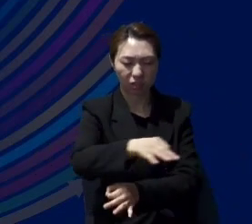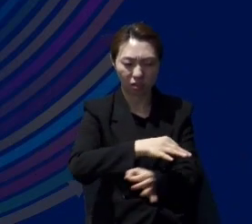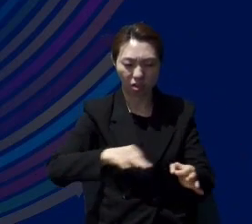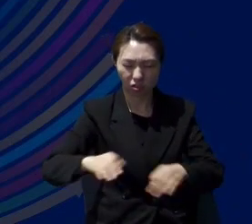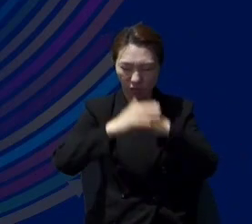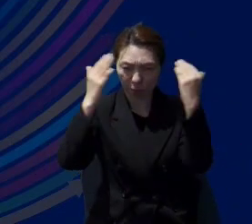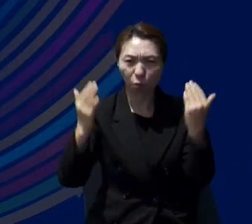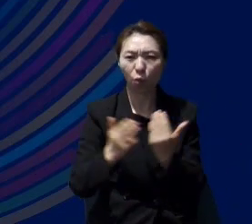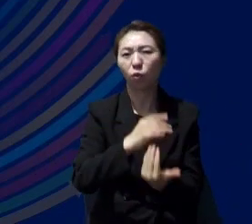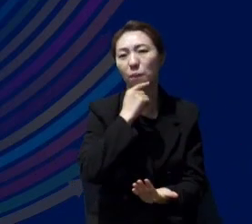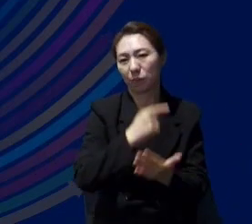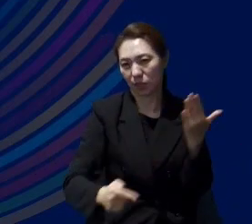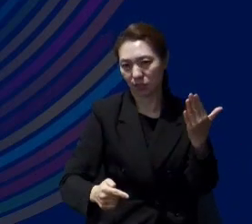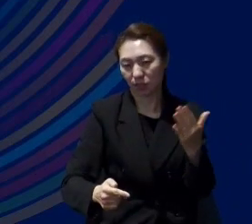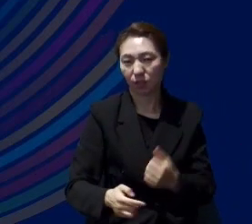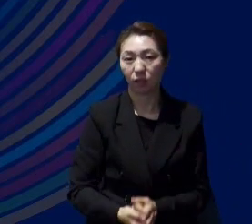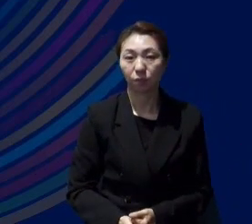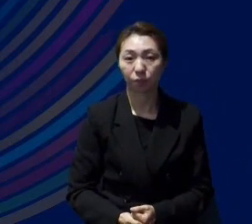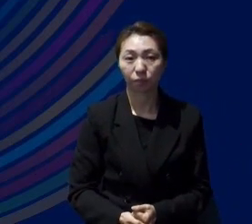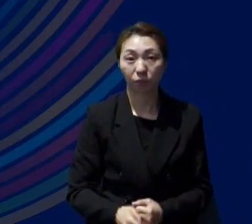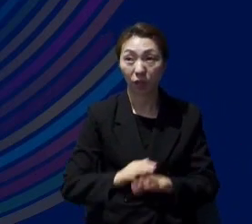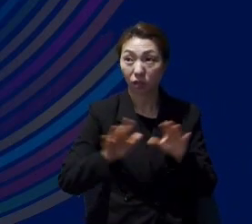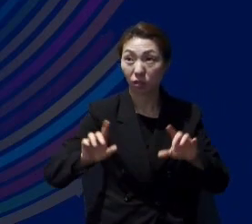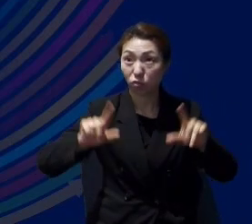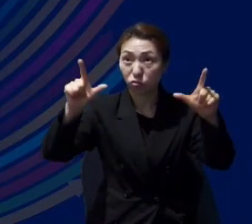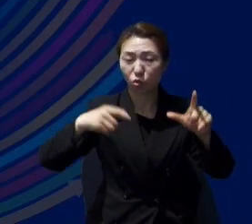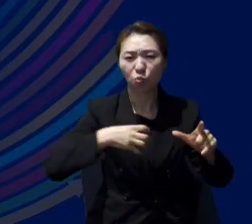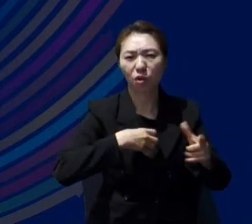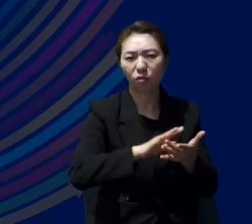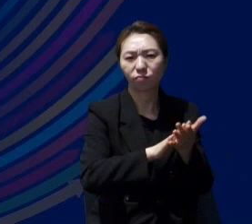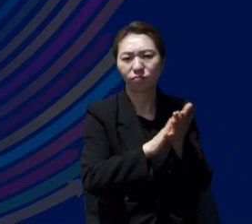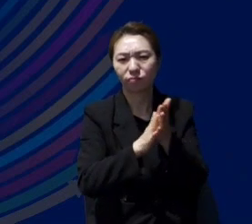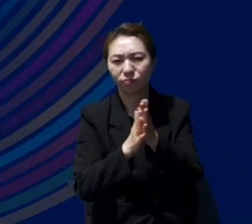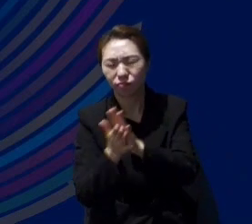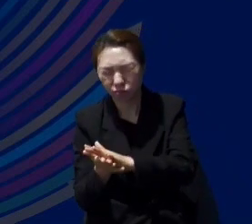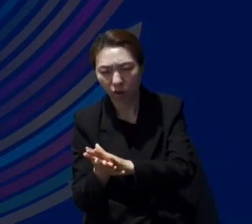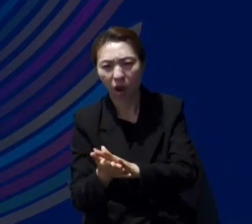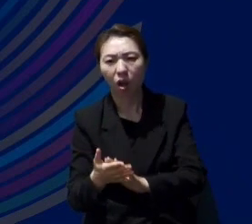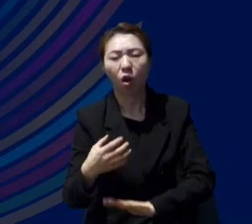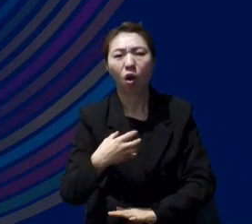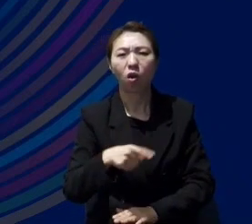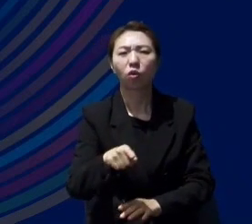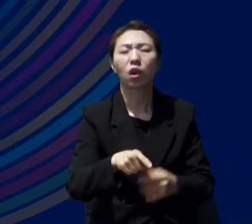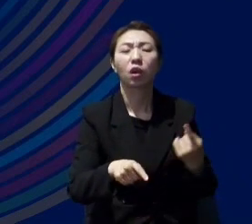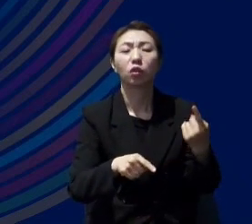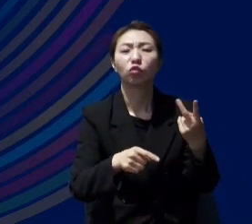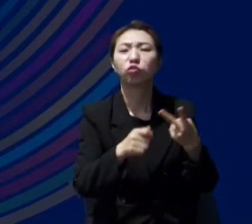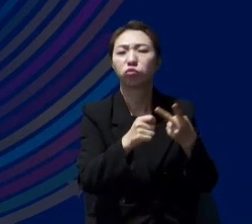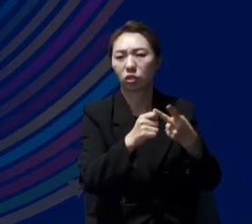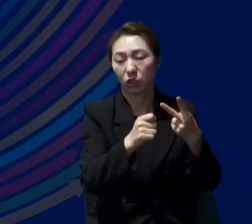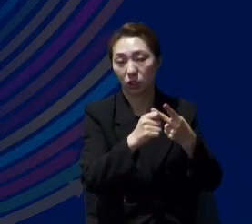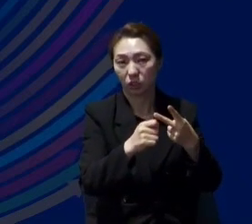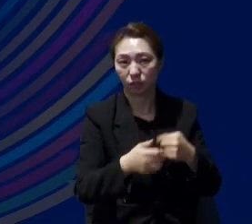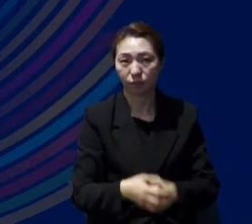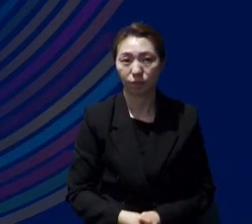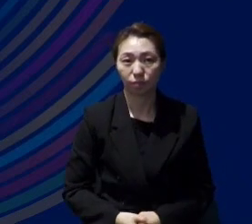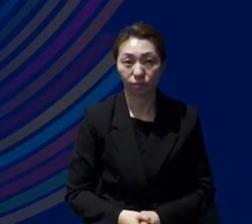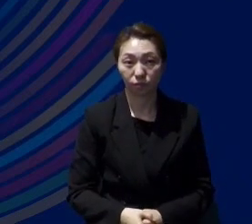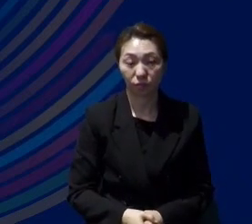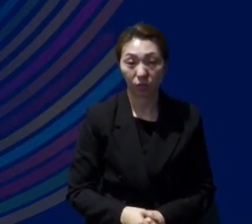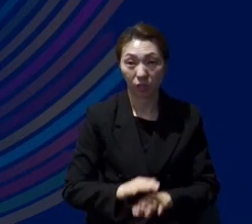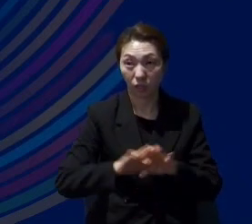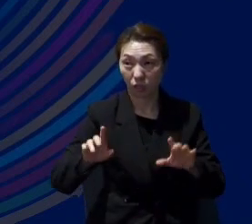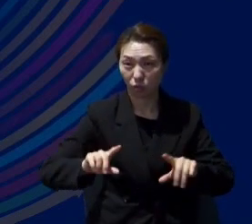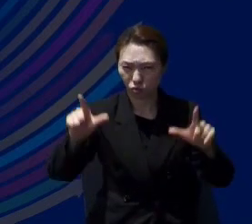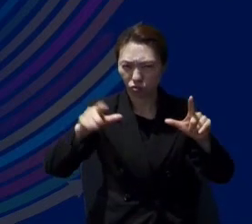are number 2, and this is where I will also focus on a little bit more. But if you look at the next 10